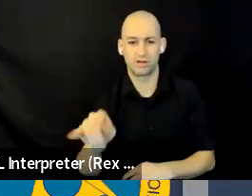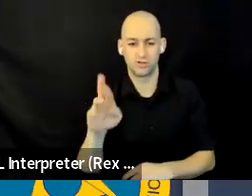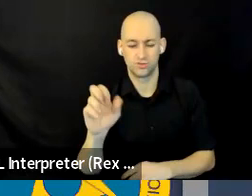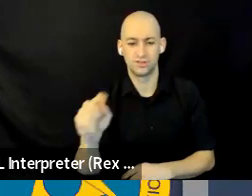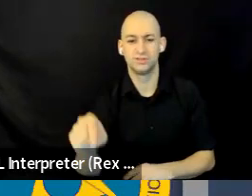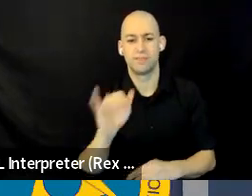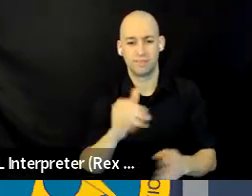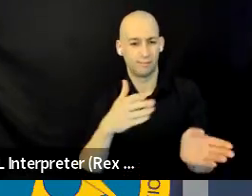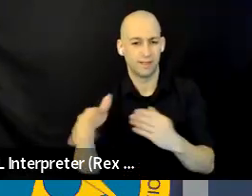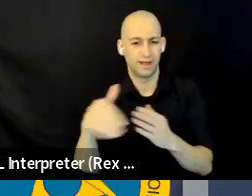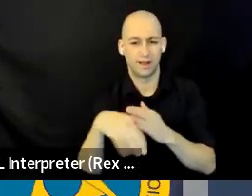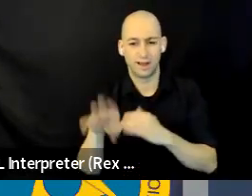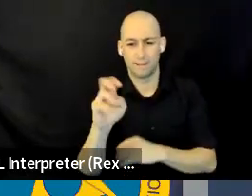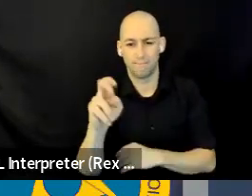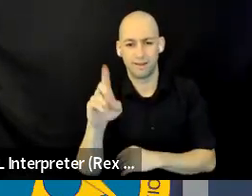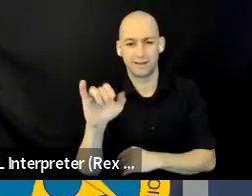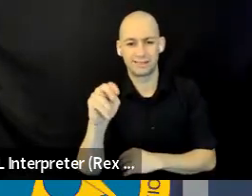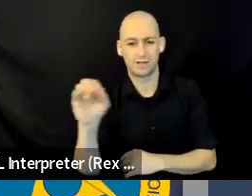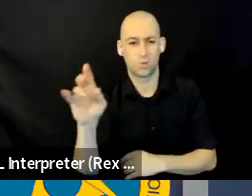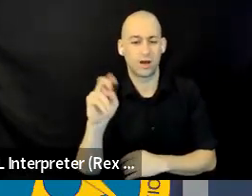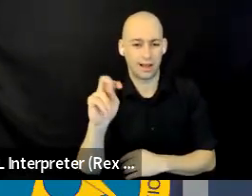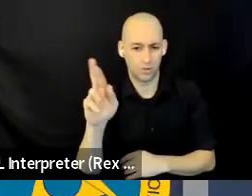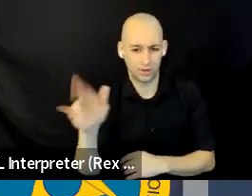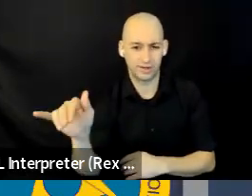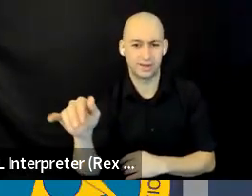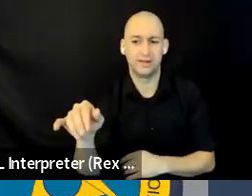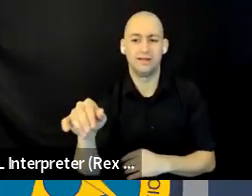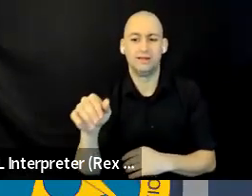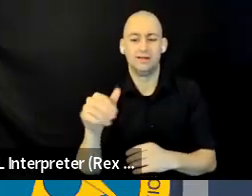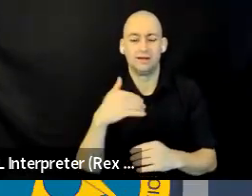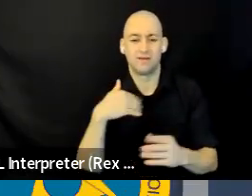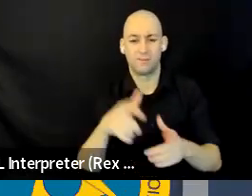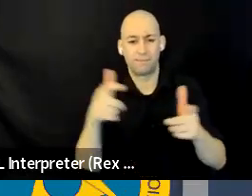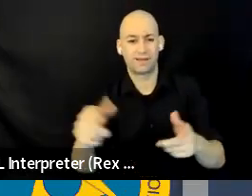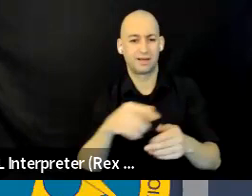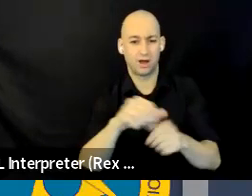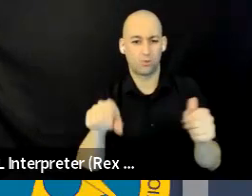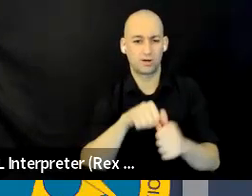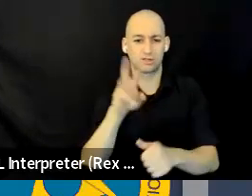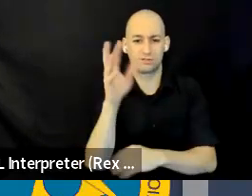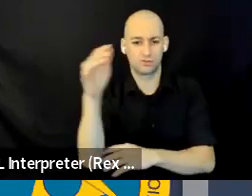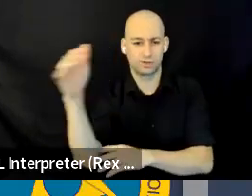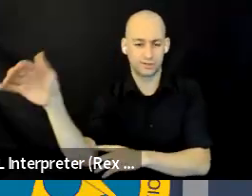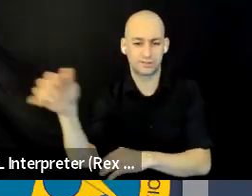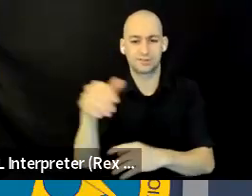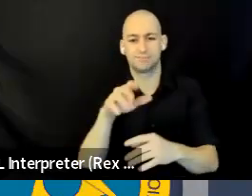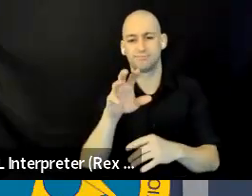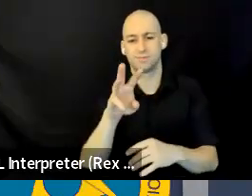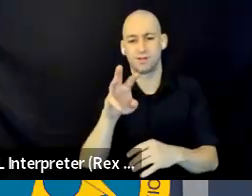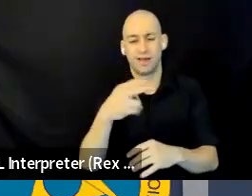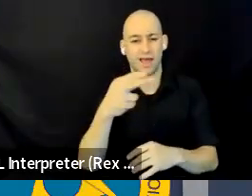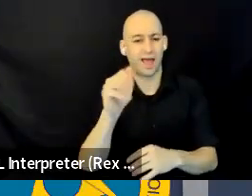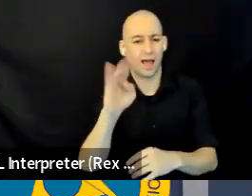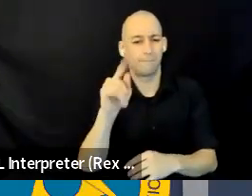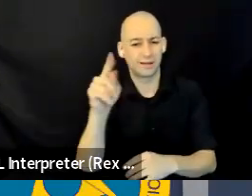are in Mendocino County and consist of large contiguous tracts of forests, woodlands, and riparian habitat that support a wide range of